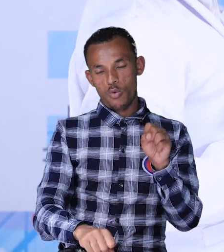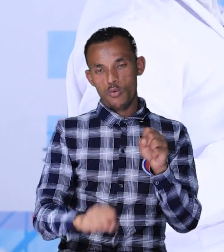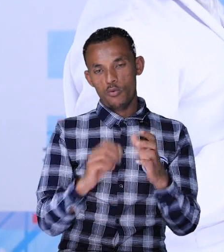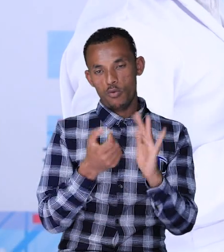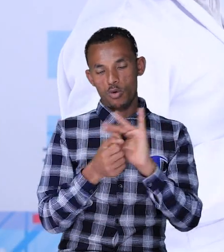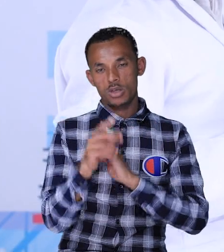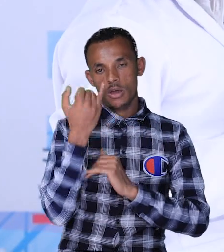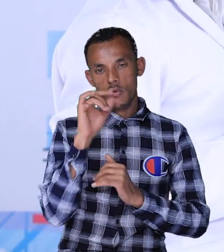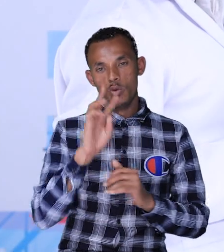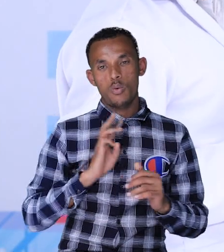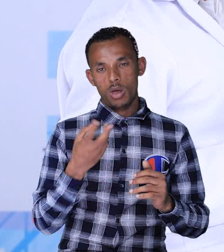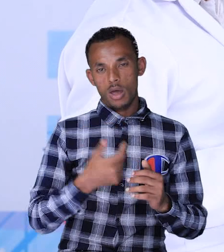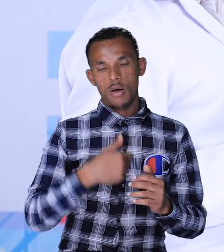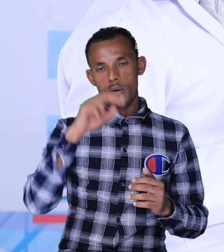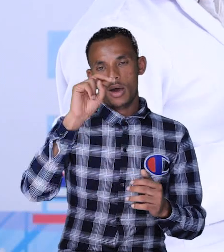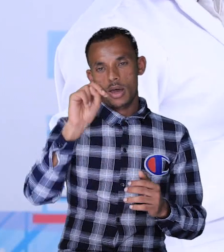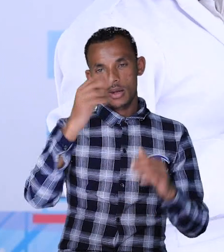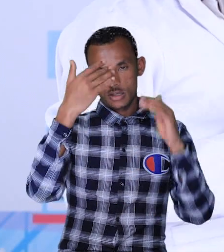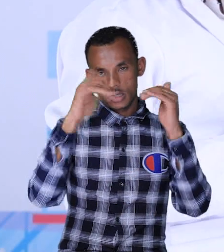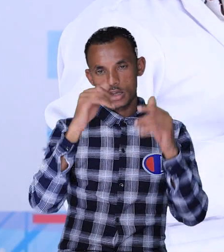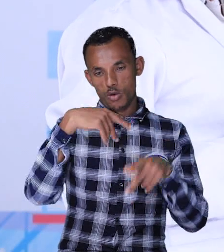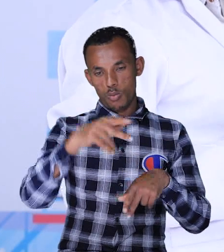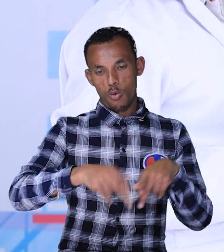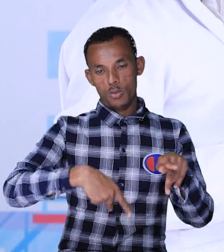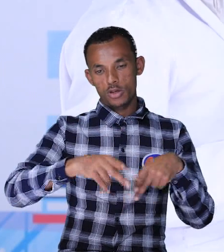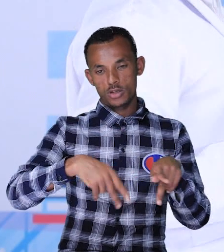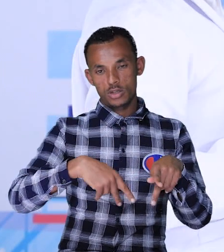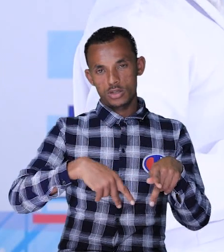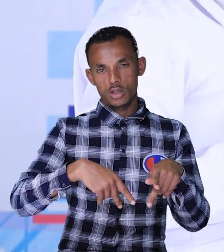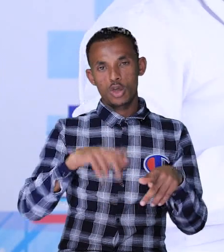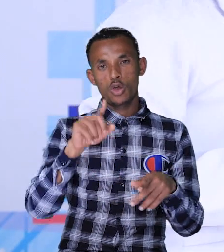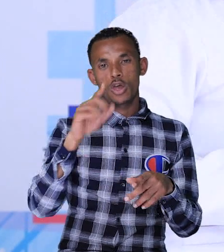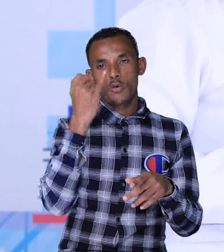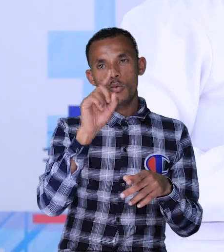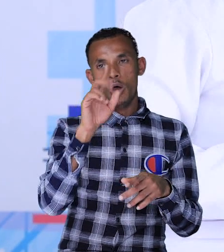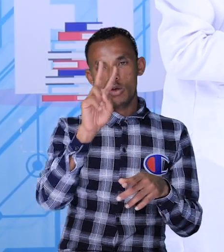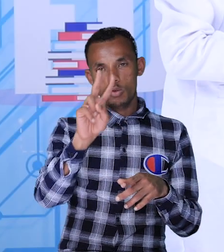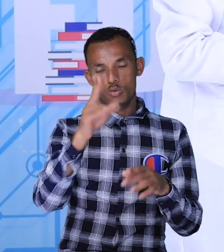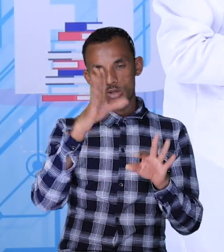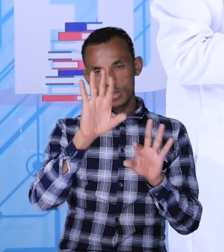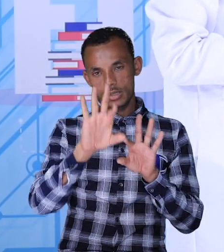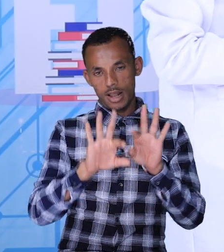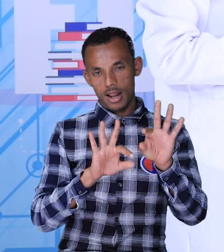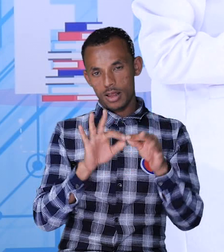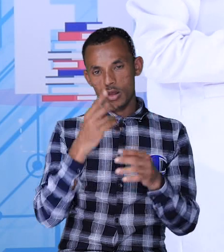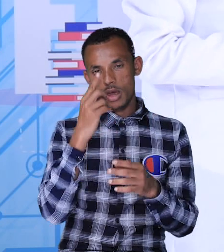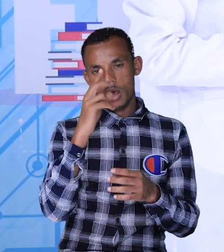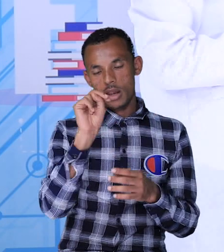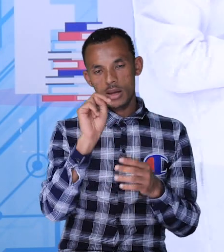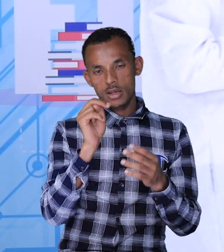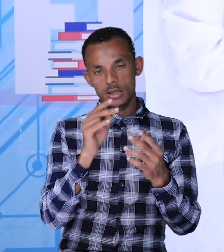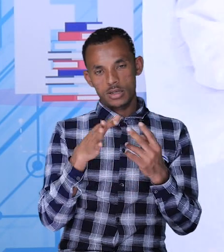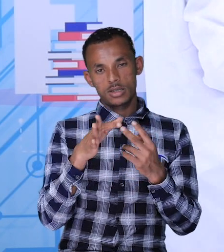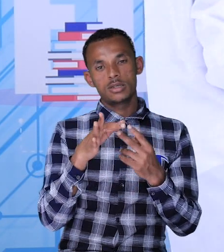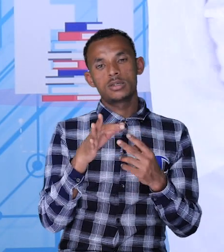For example, if we have n size of population, if you want to select n samples, the